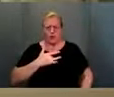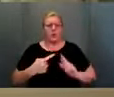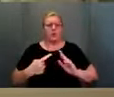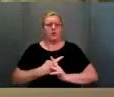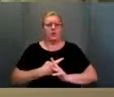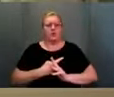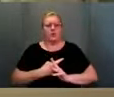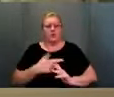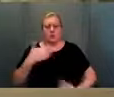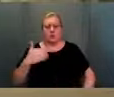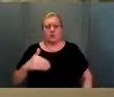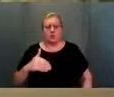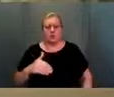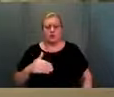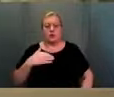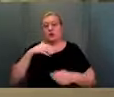tour in